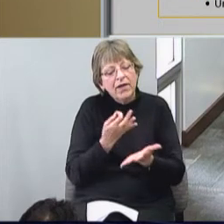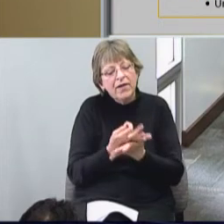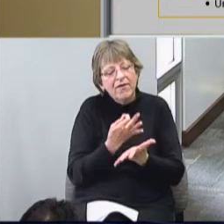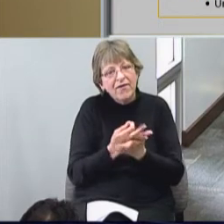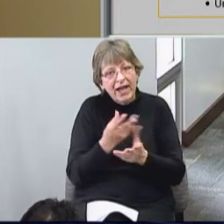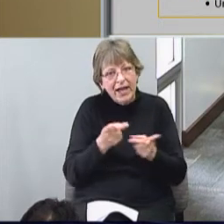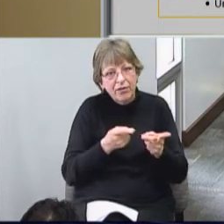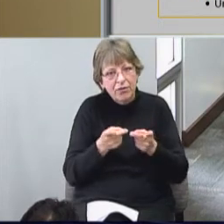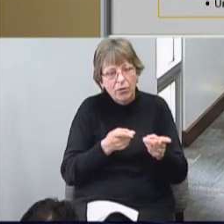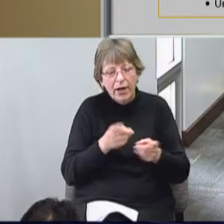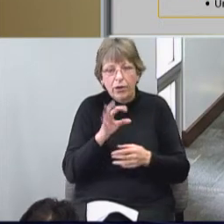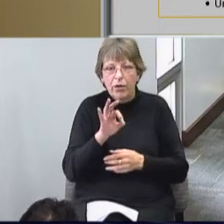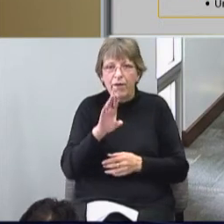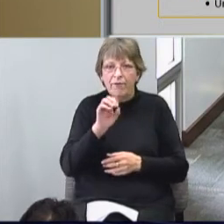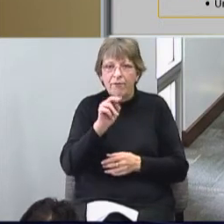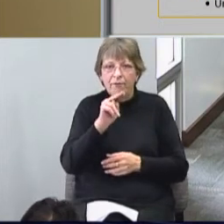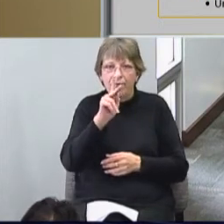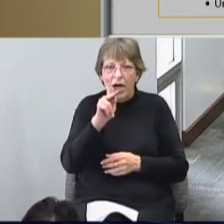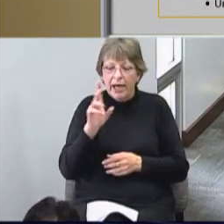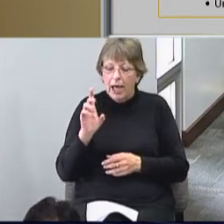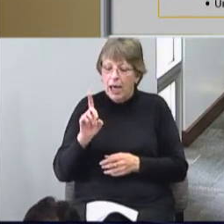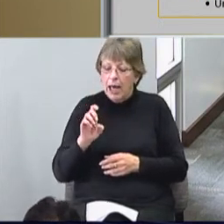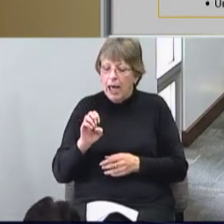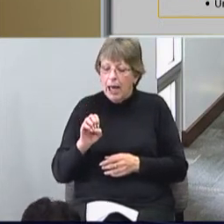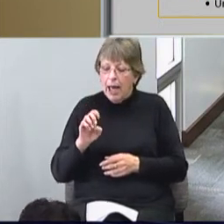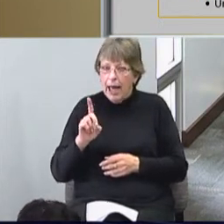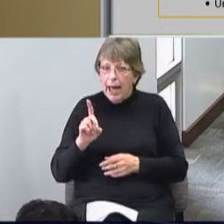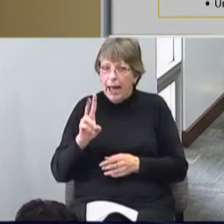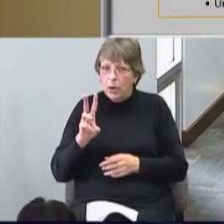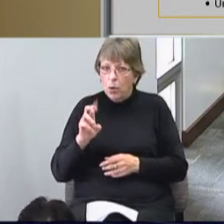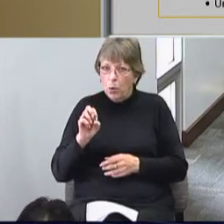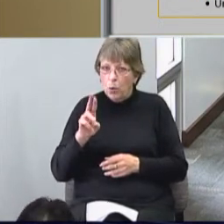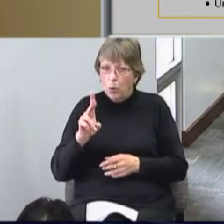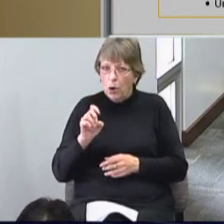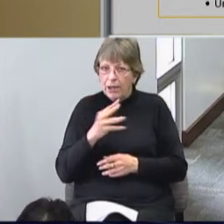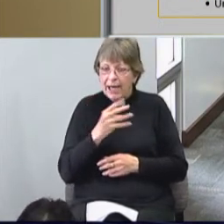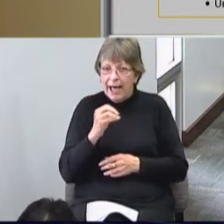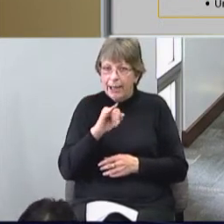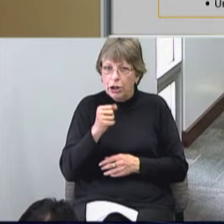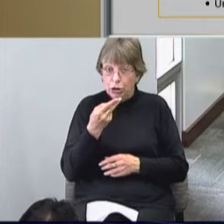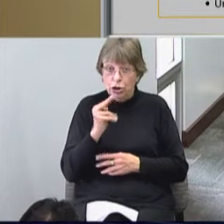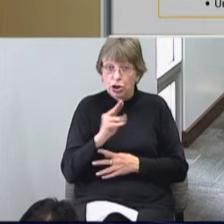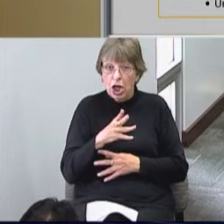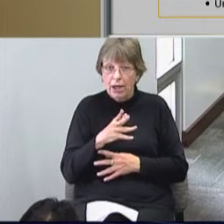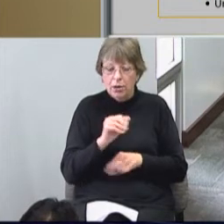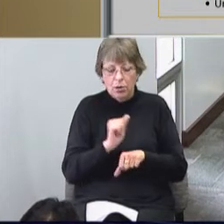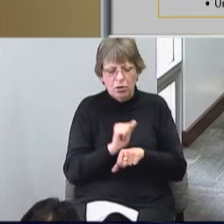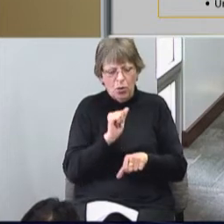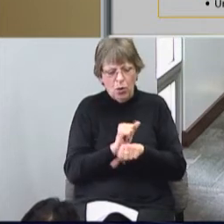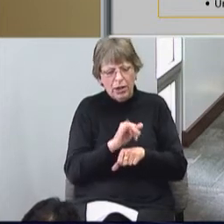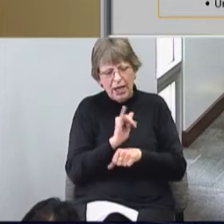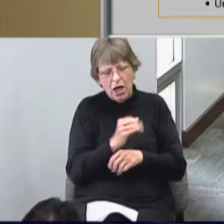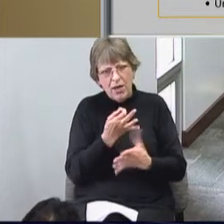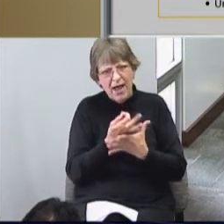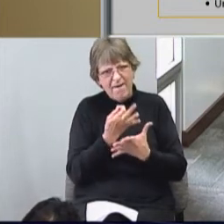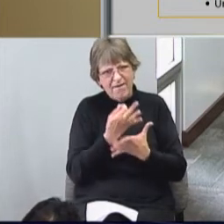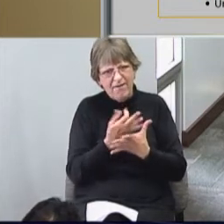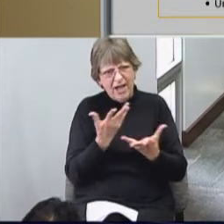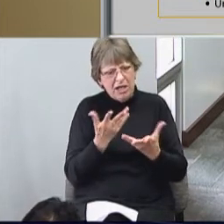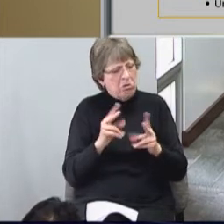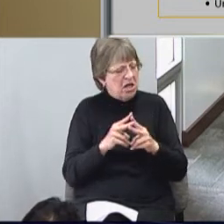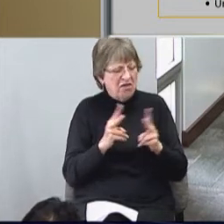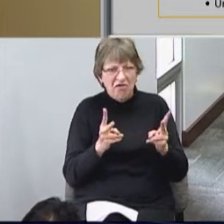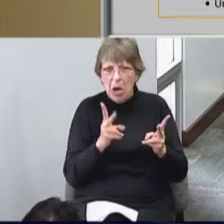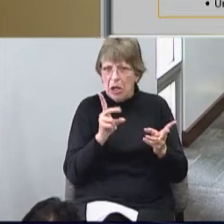director, Frank Edwards, and also with city manager John Deardoff. And so working out the mechanics of that is very